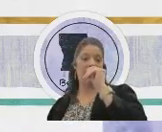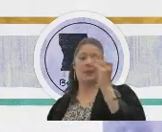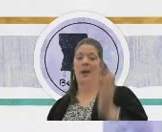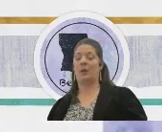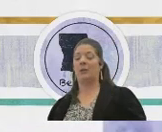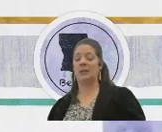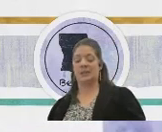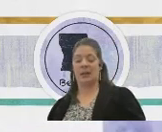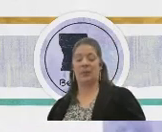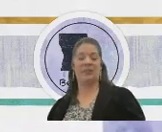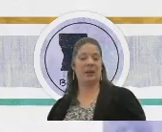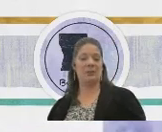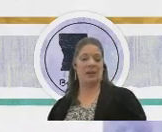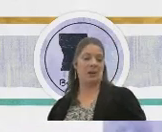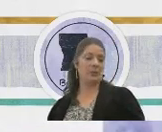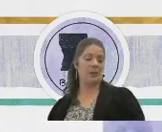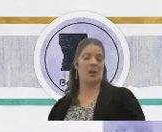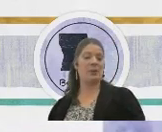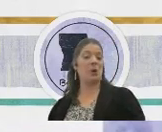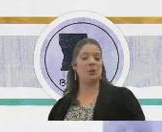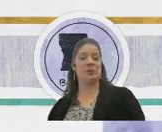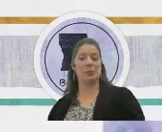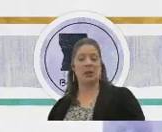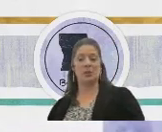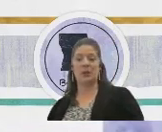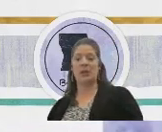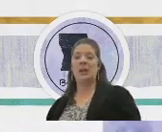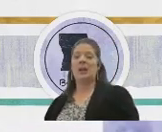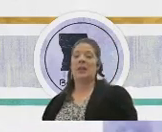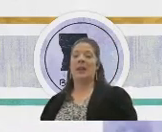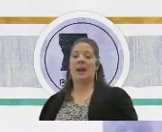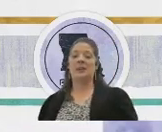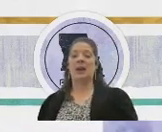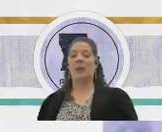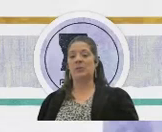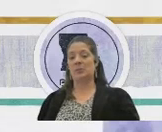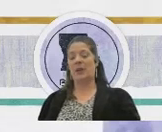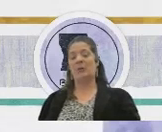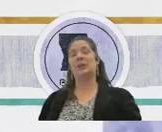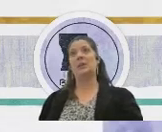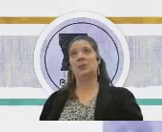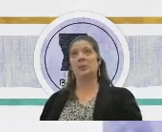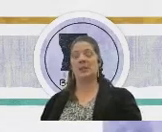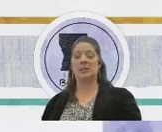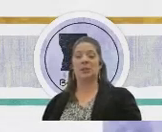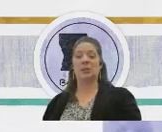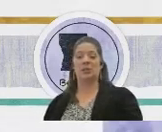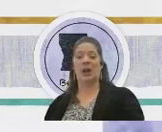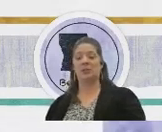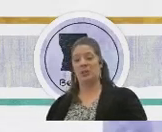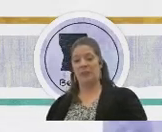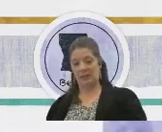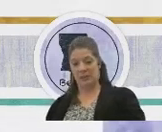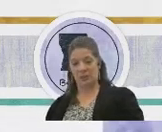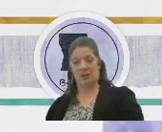legislation. Again, the background is that we found out in March of 2020 that some of our Louisiana laws